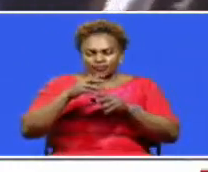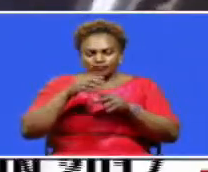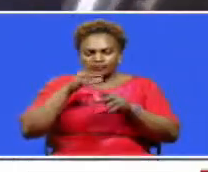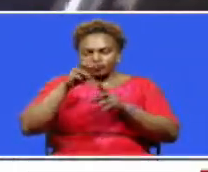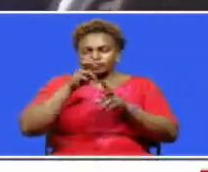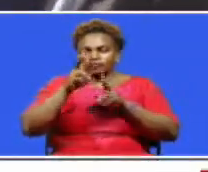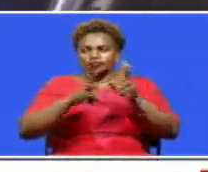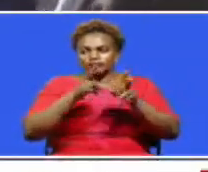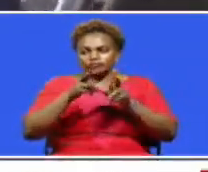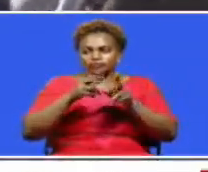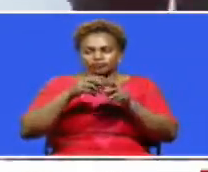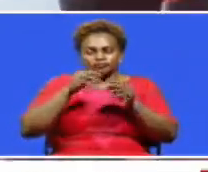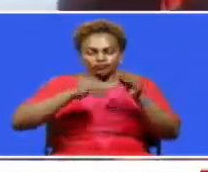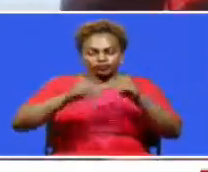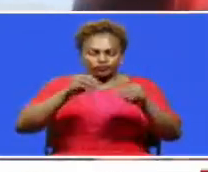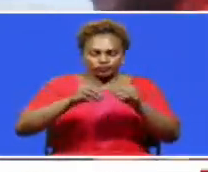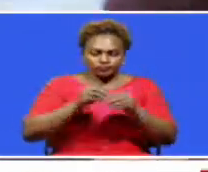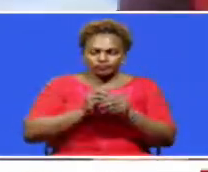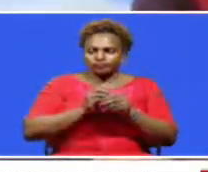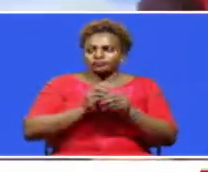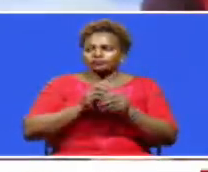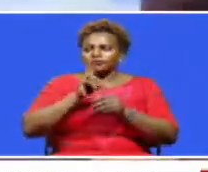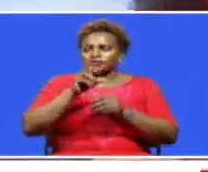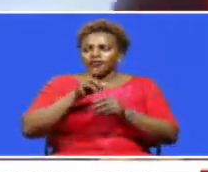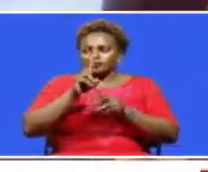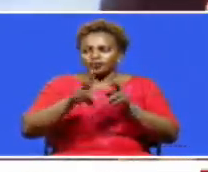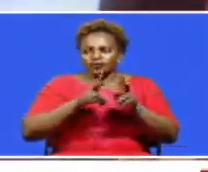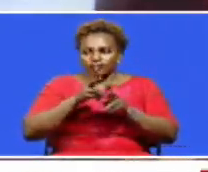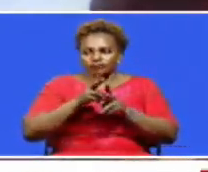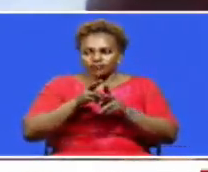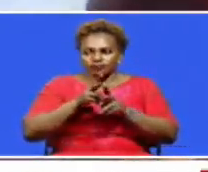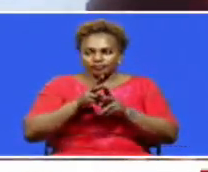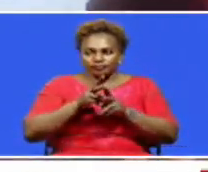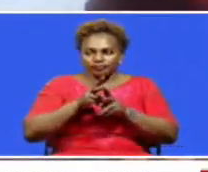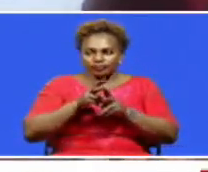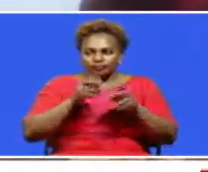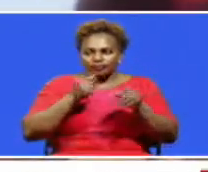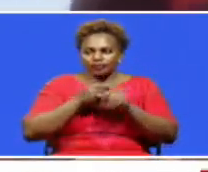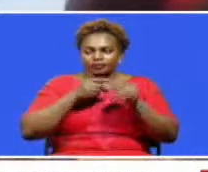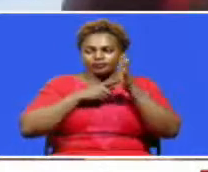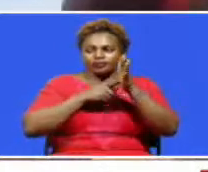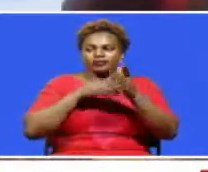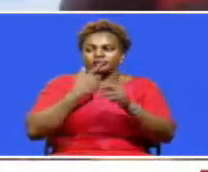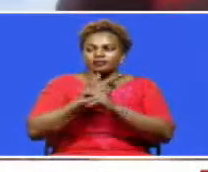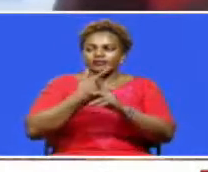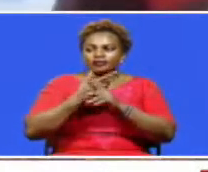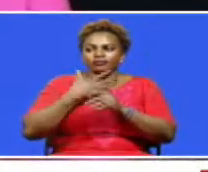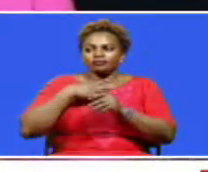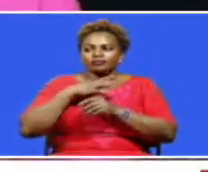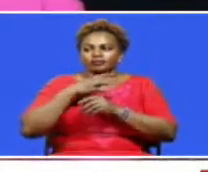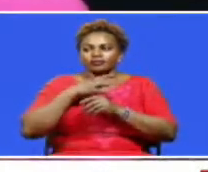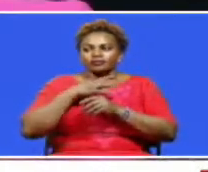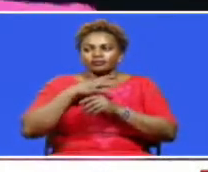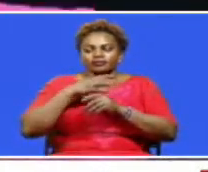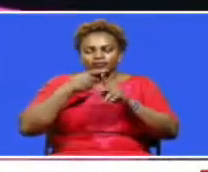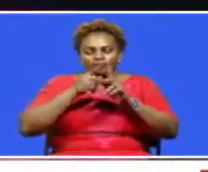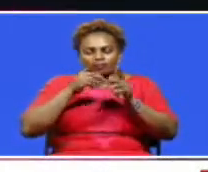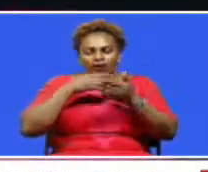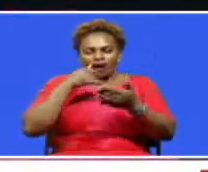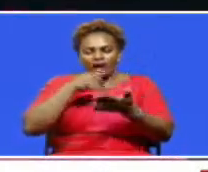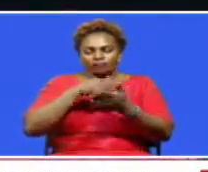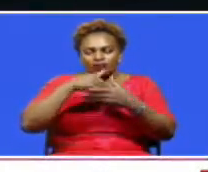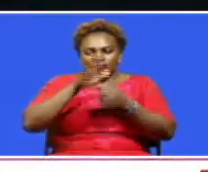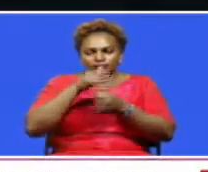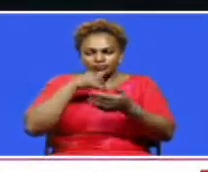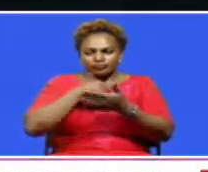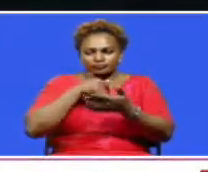anticipated 2022 polls. The 2022 gubernatorial race has attracted several contestants who will battle it out.